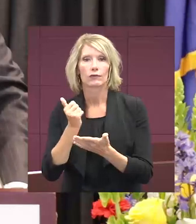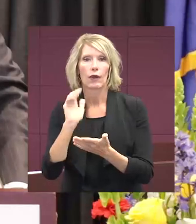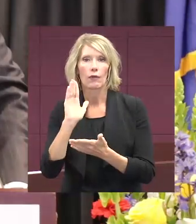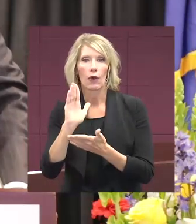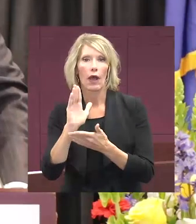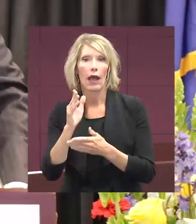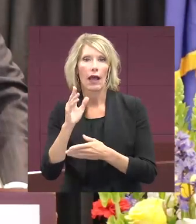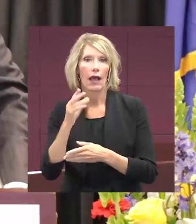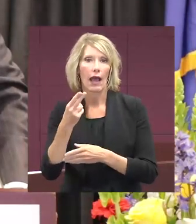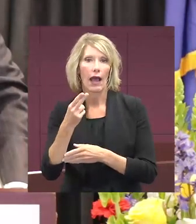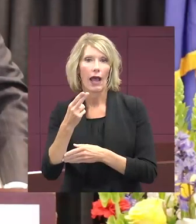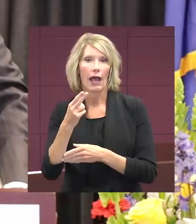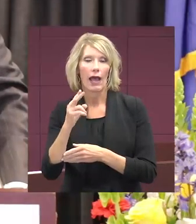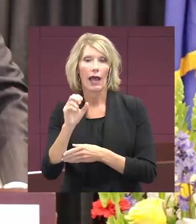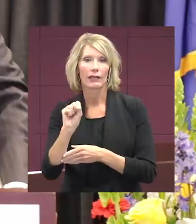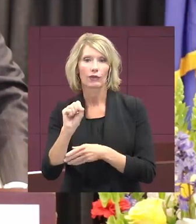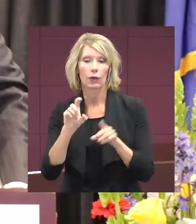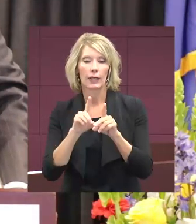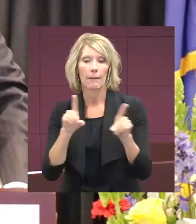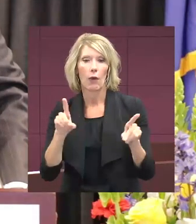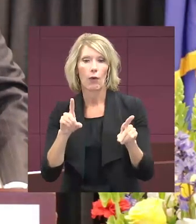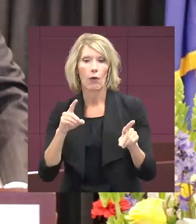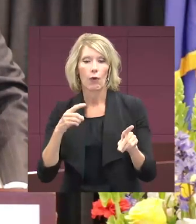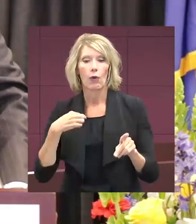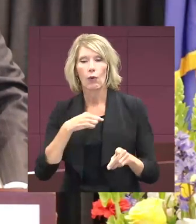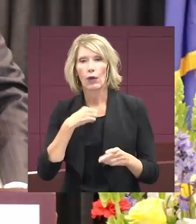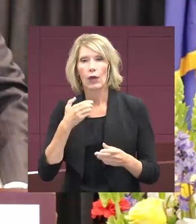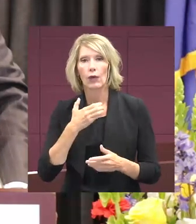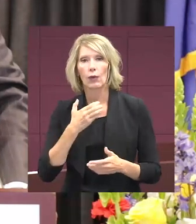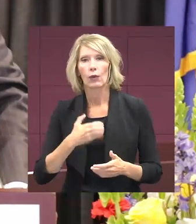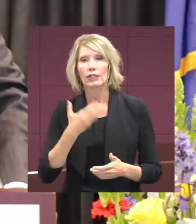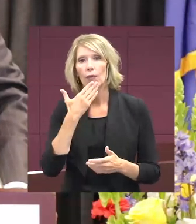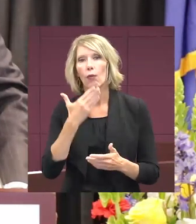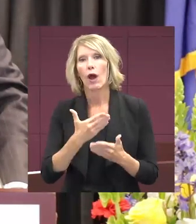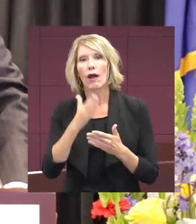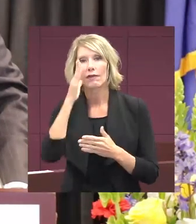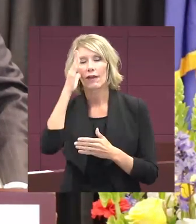diploma. We wish them well in the future endeavors.